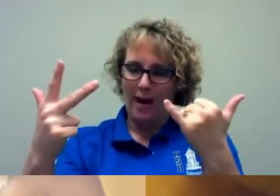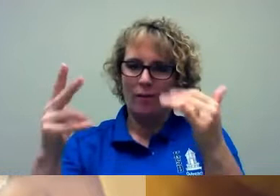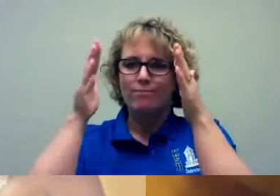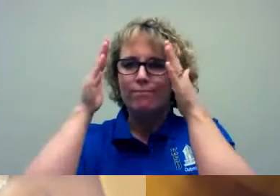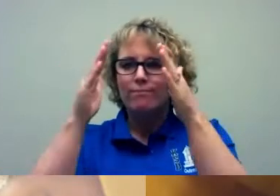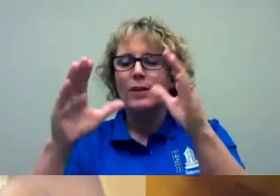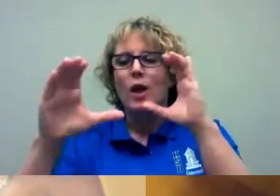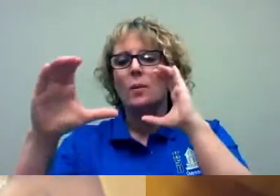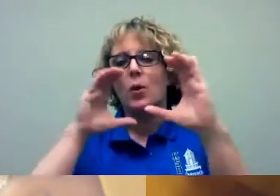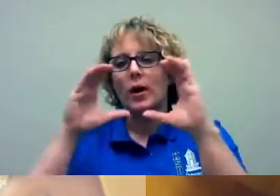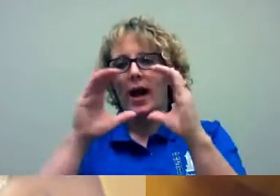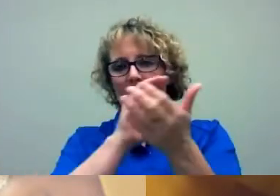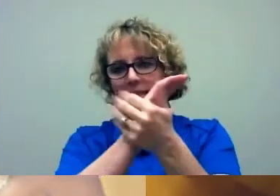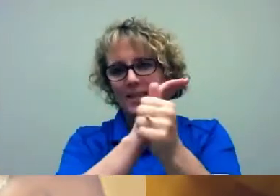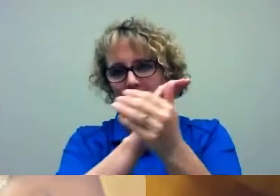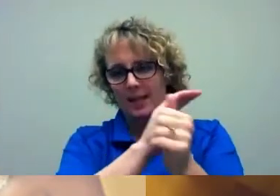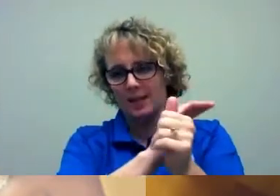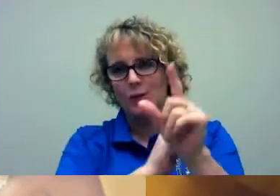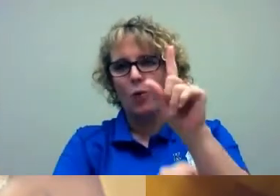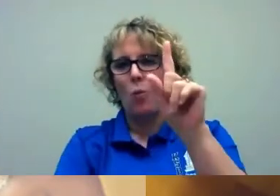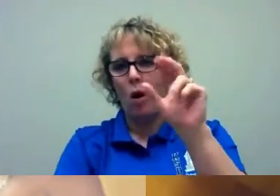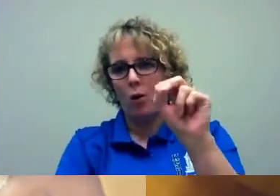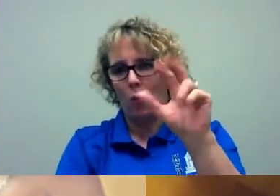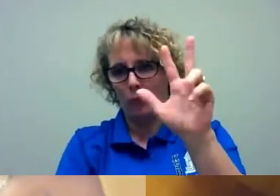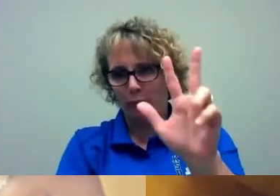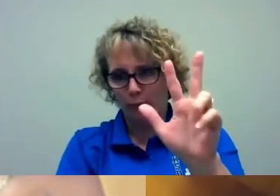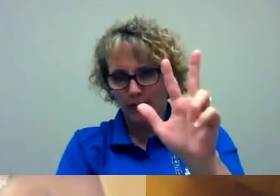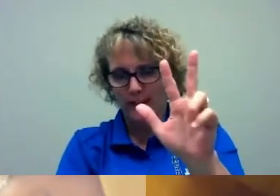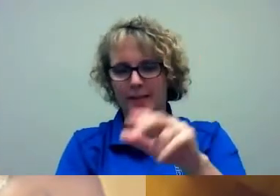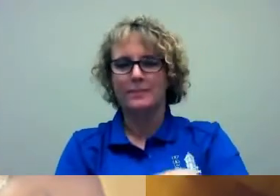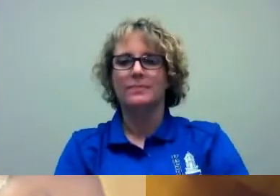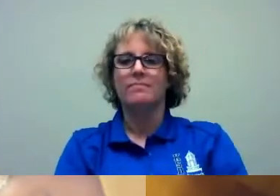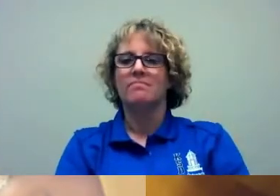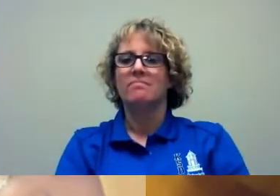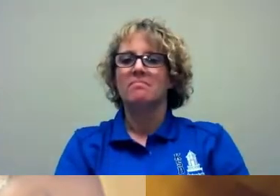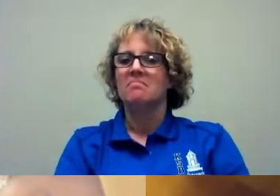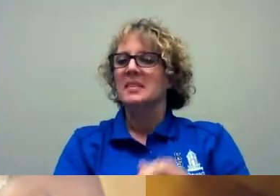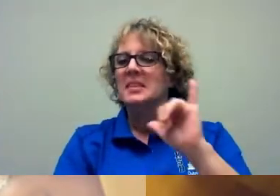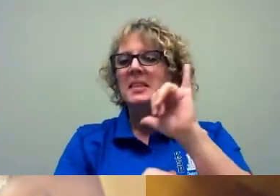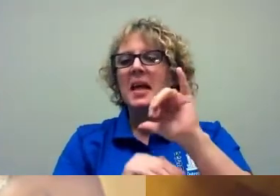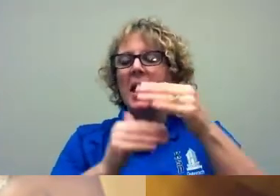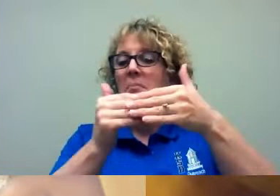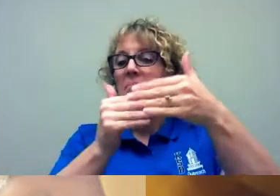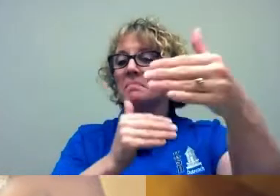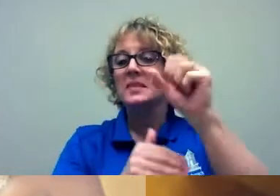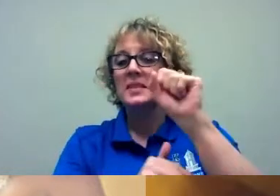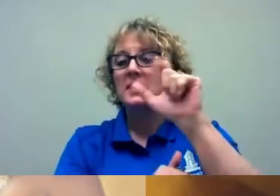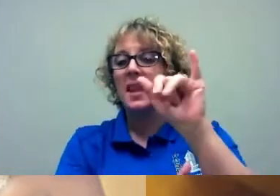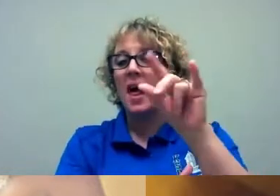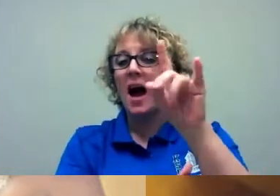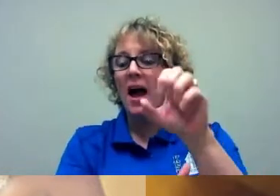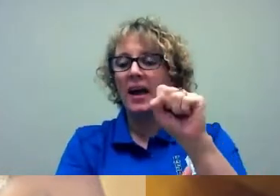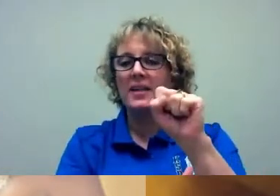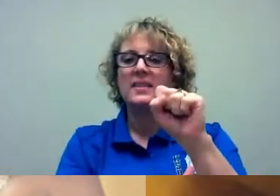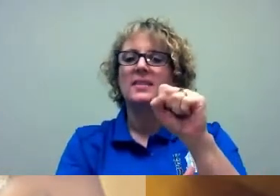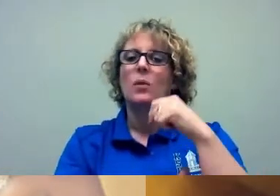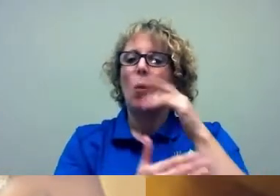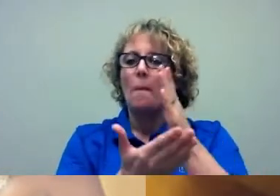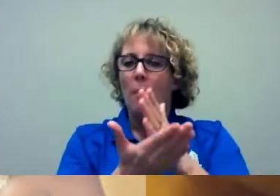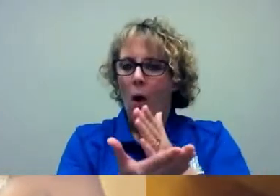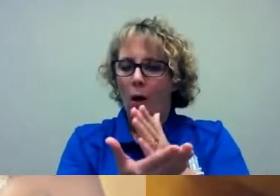Hi, my name's Laura Lee, and this is part three, and we're going to be focusing on communication skills for support